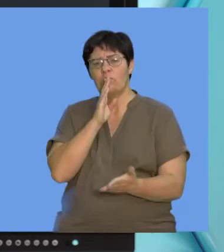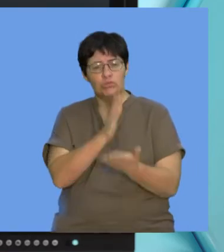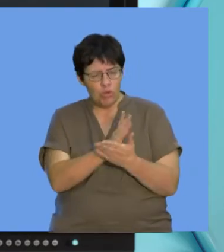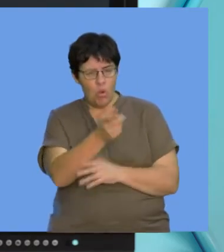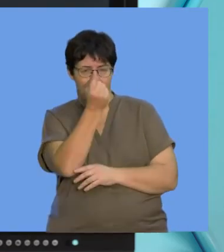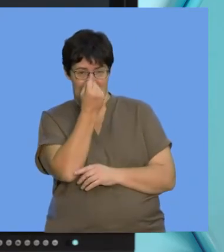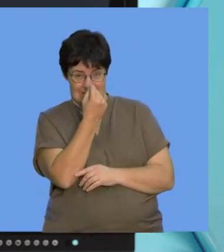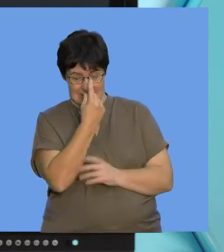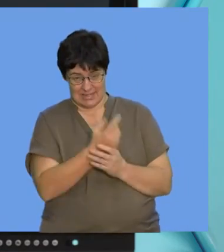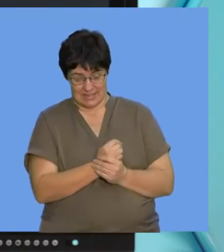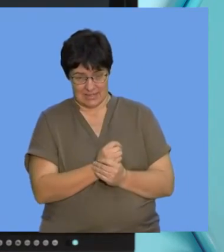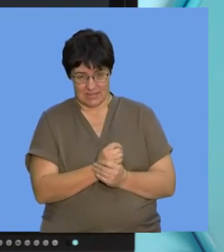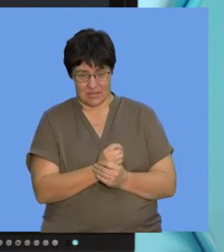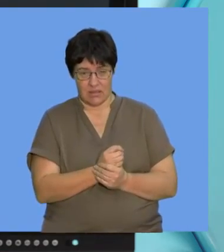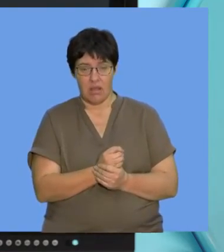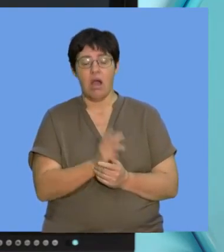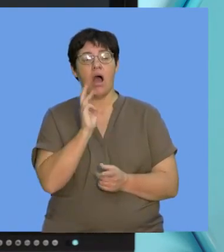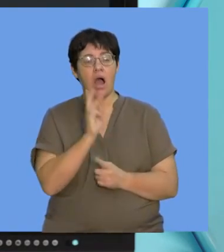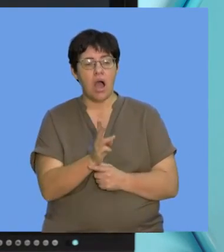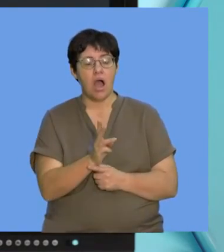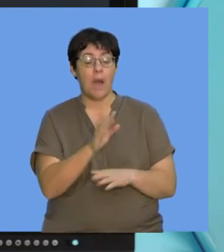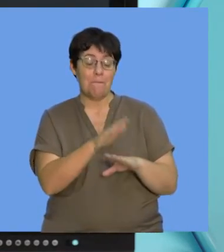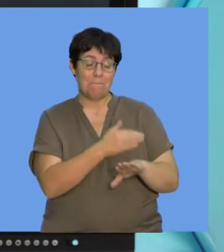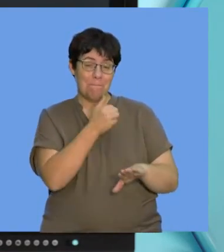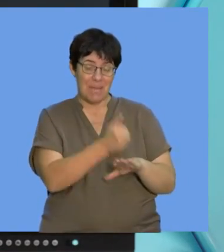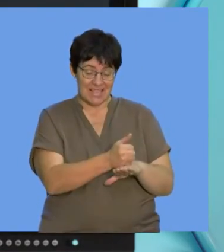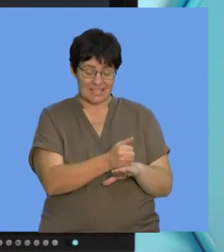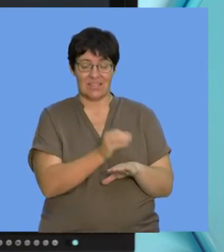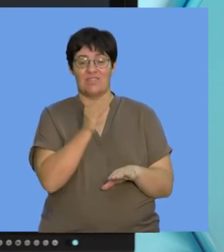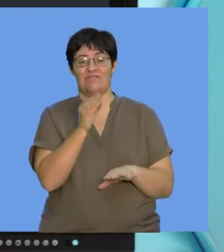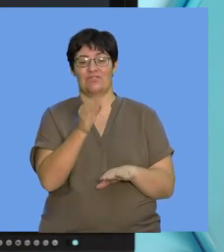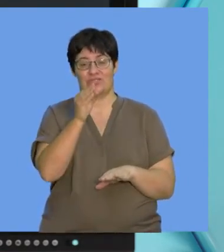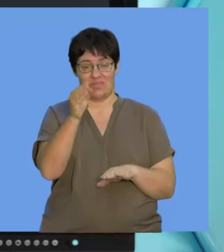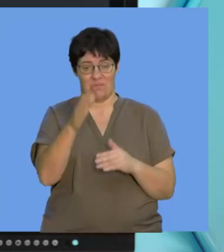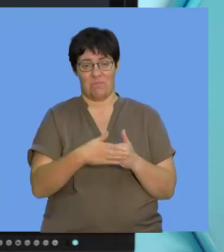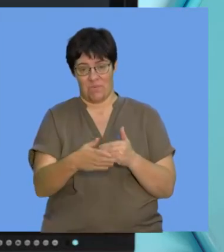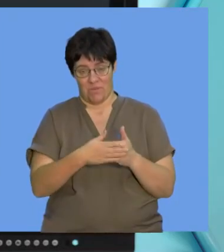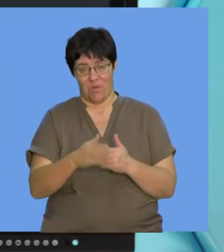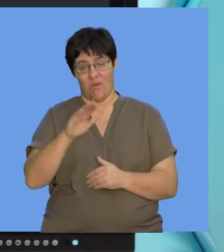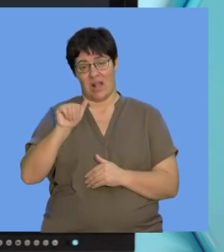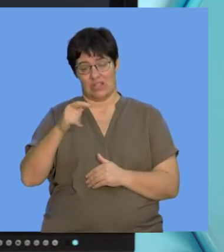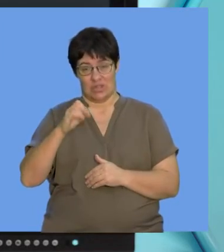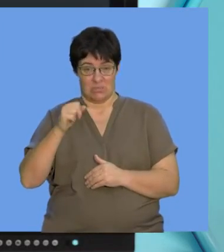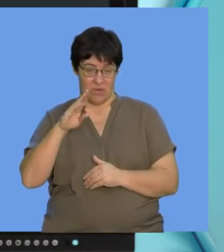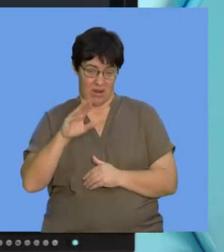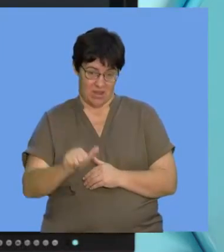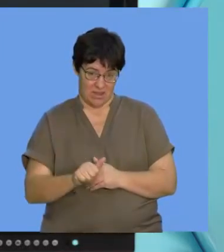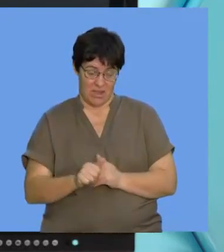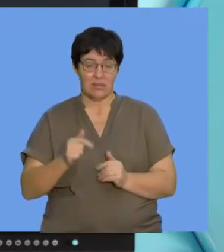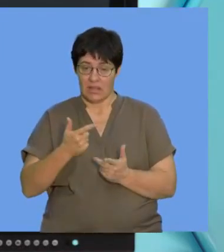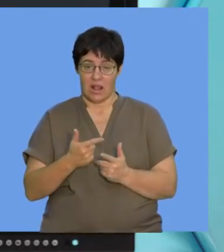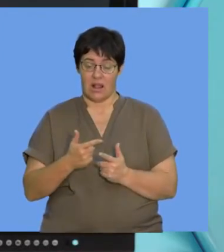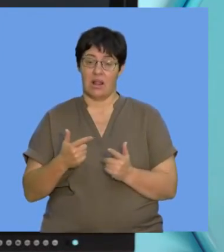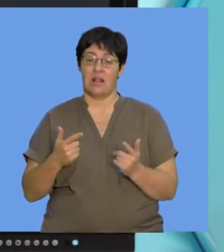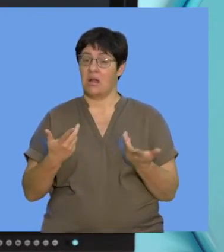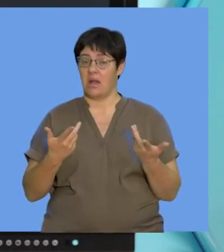this, because I promise you it is going to form the basis of you understanding your whole algebra until you finish with